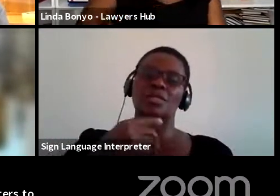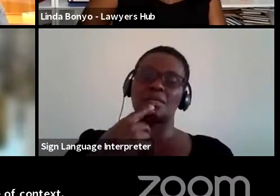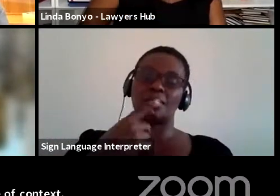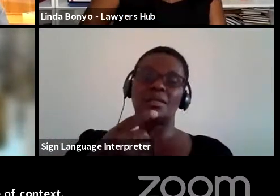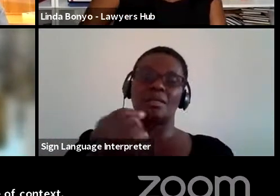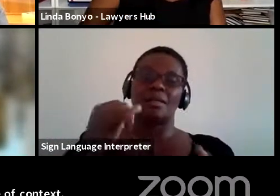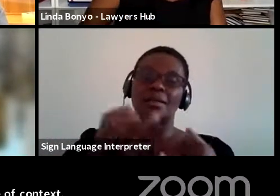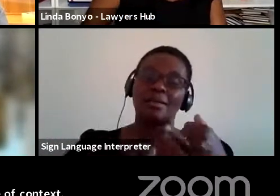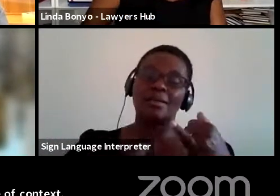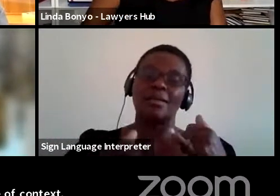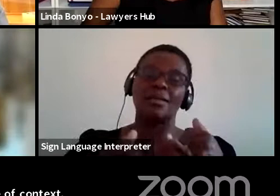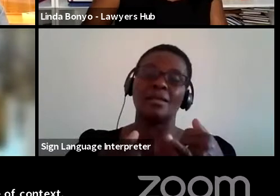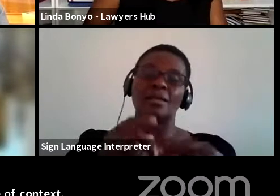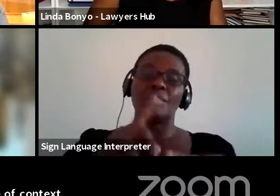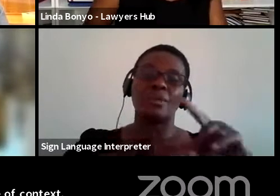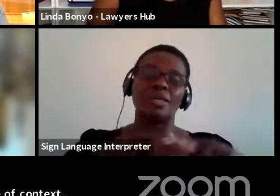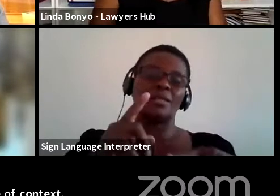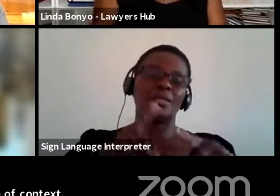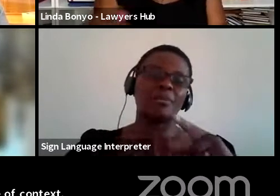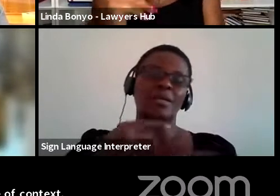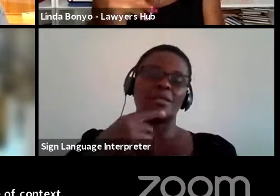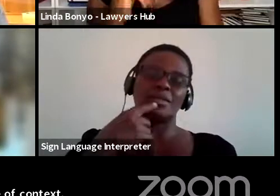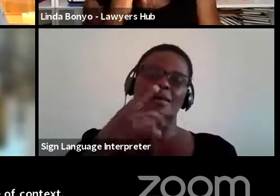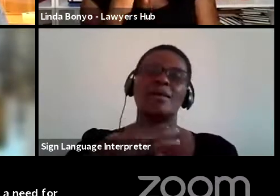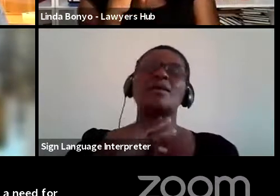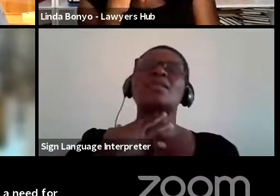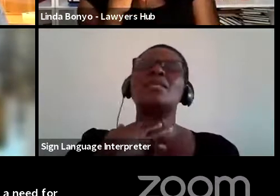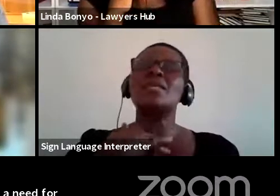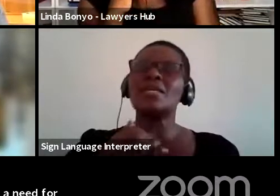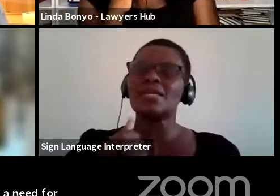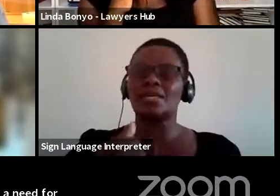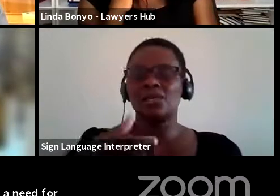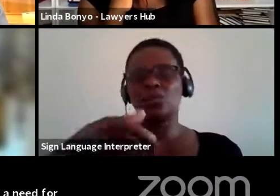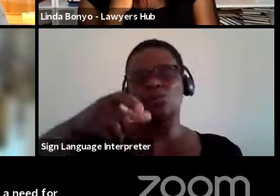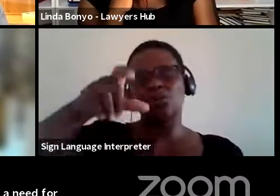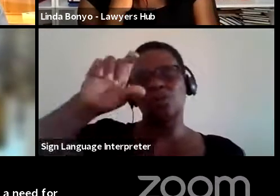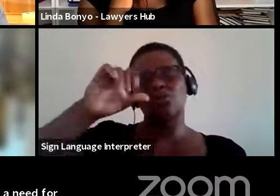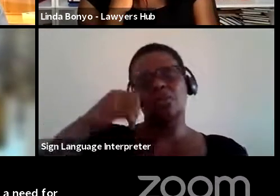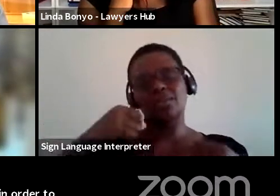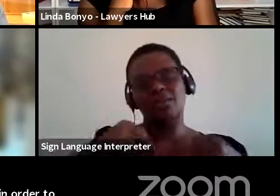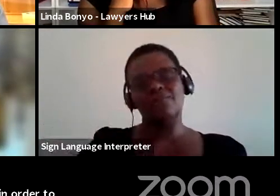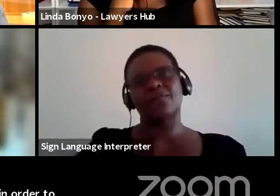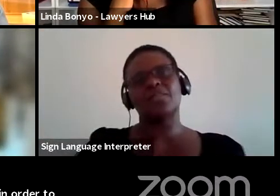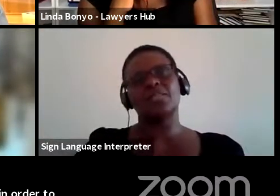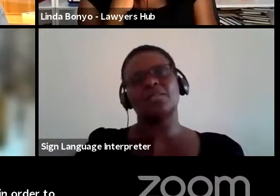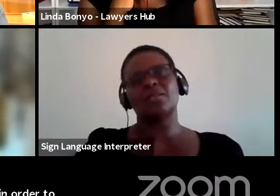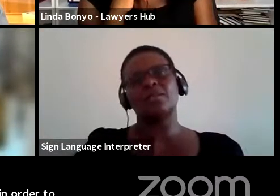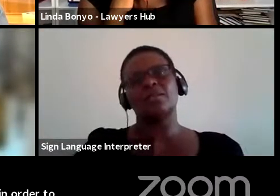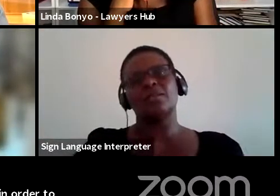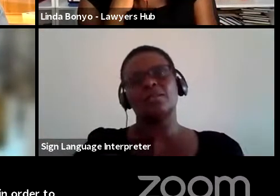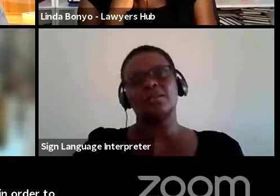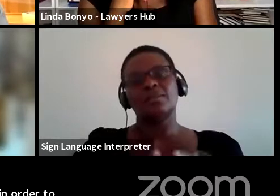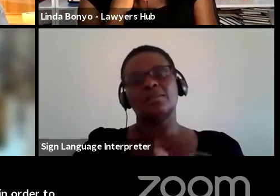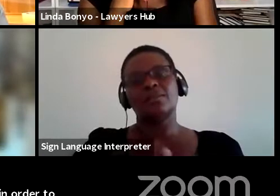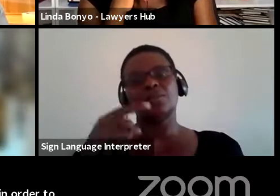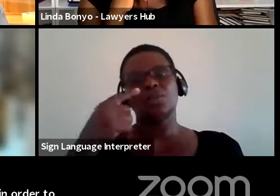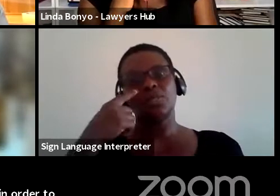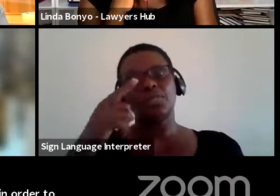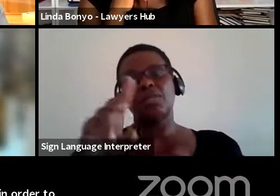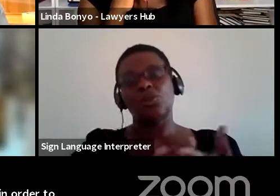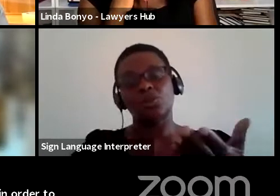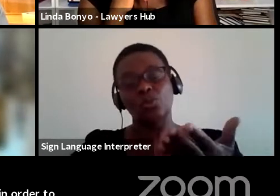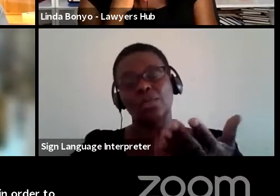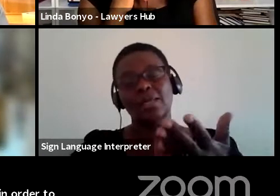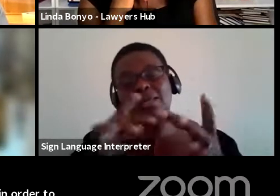Lastly, participants noted that there's a need for increased efforts towards digital literacy in order to ensure that users are aware of and can understand